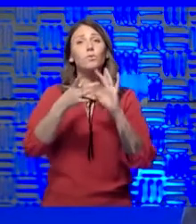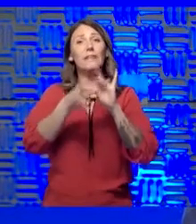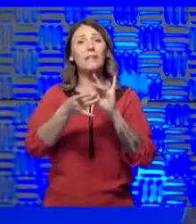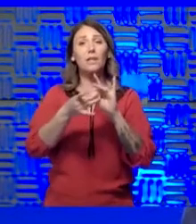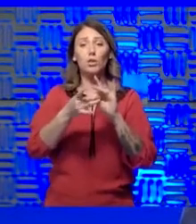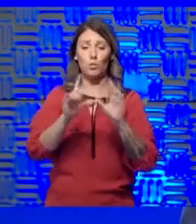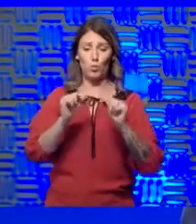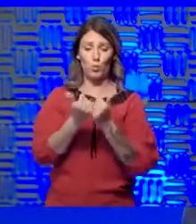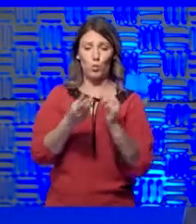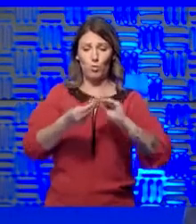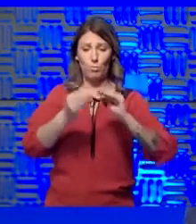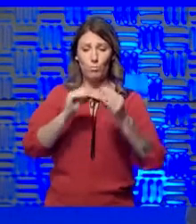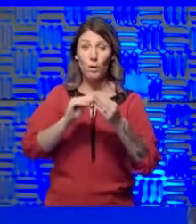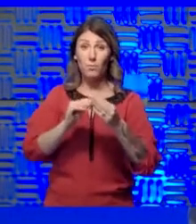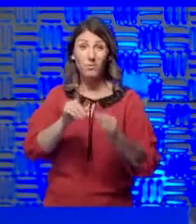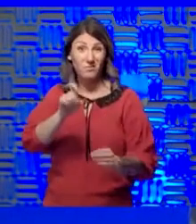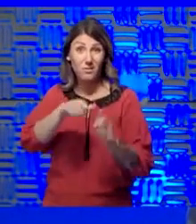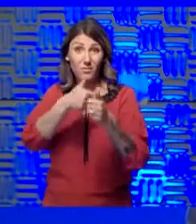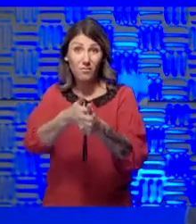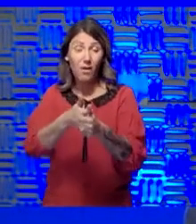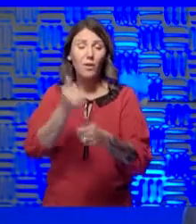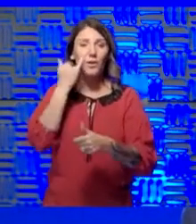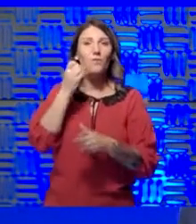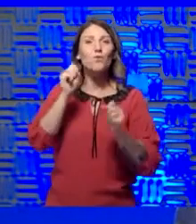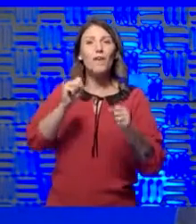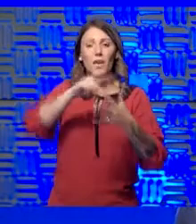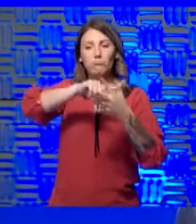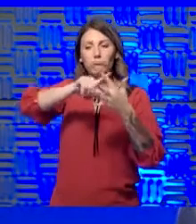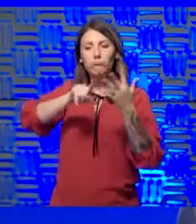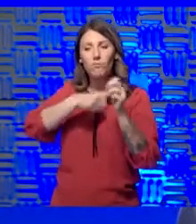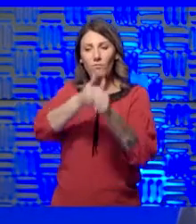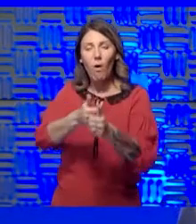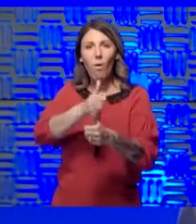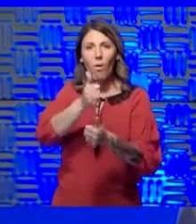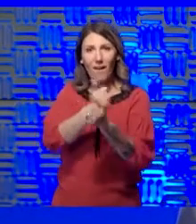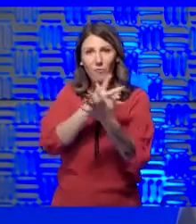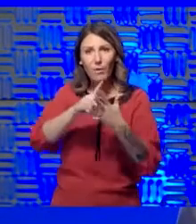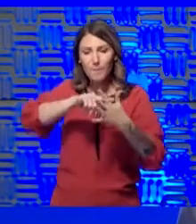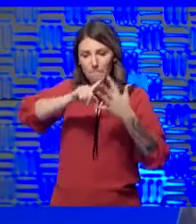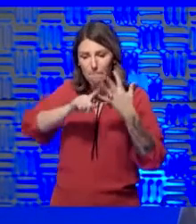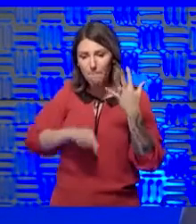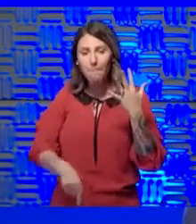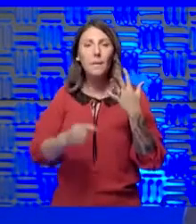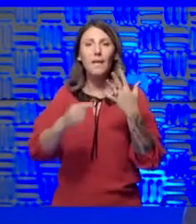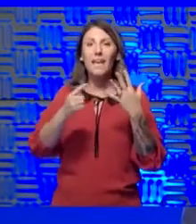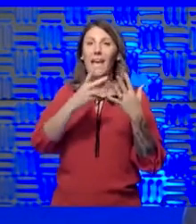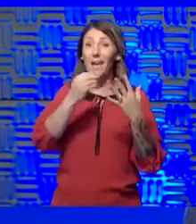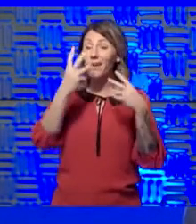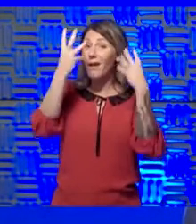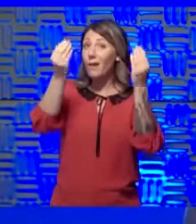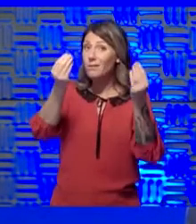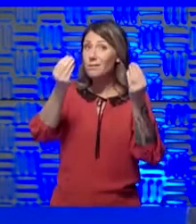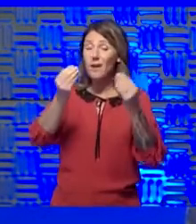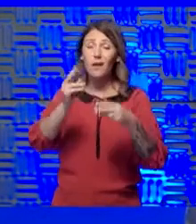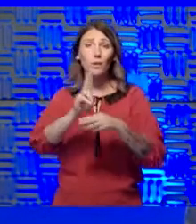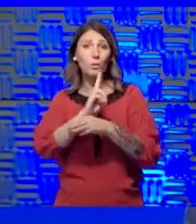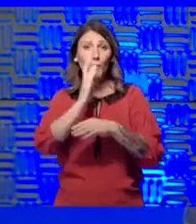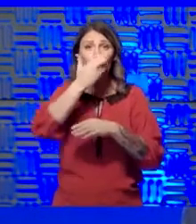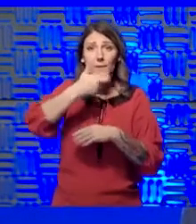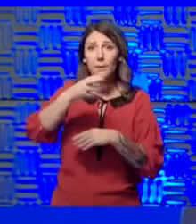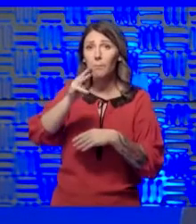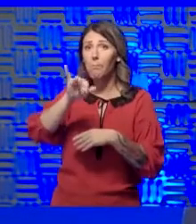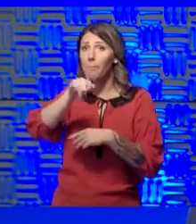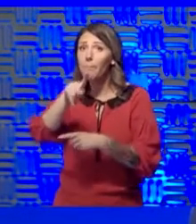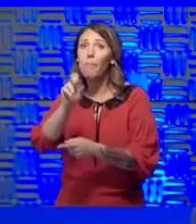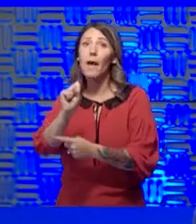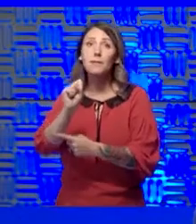needs to be taken into account as well. I think if you can do all those things, and especially being outside and not in an enclosed space, wearing your mask, I